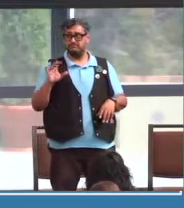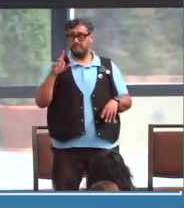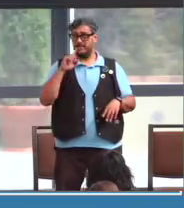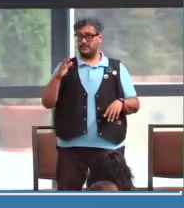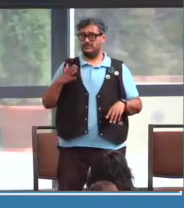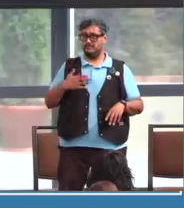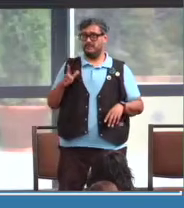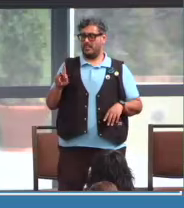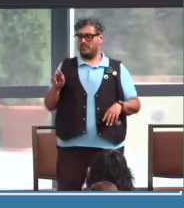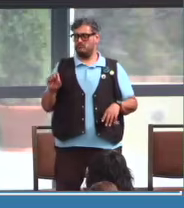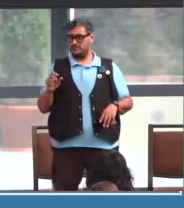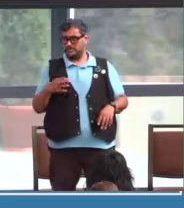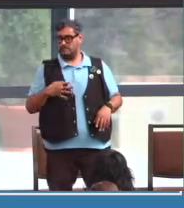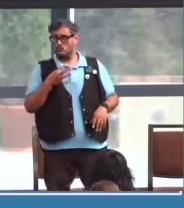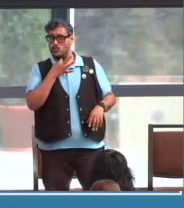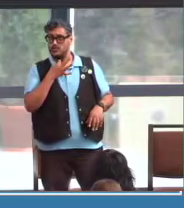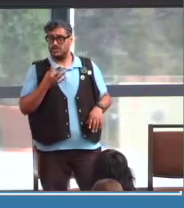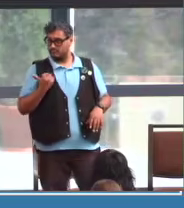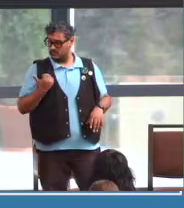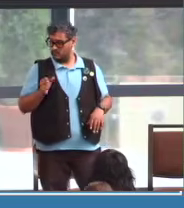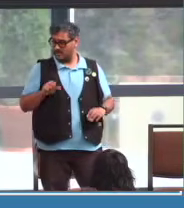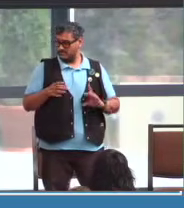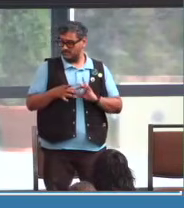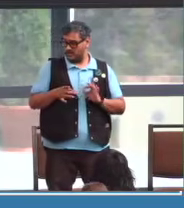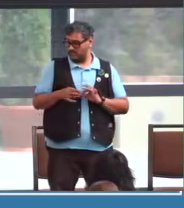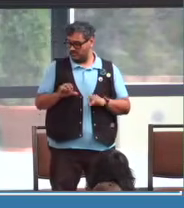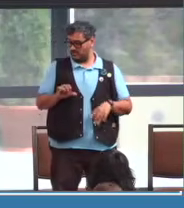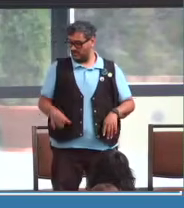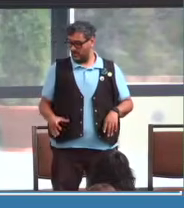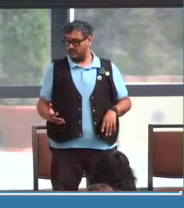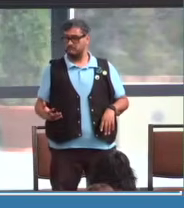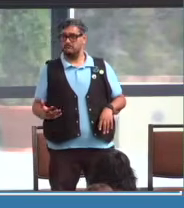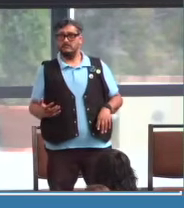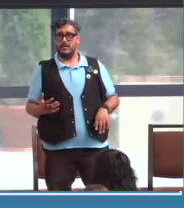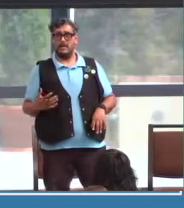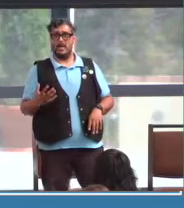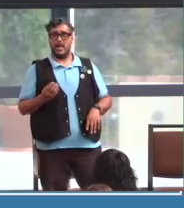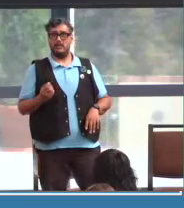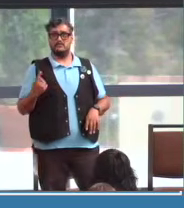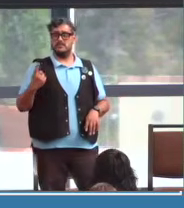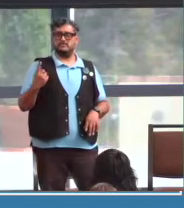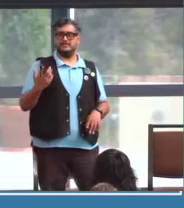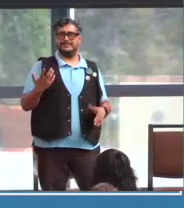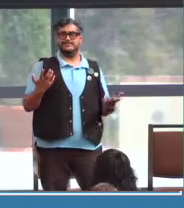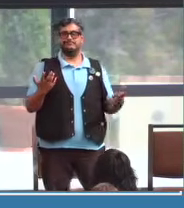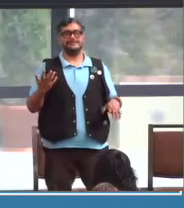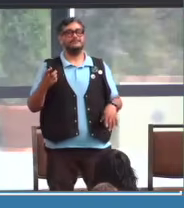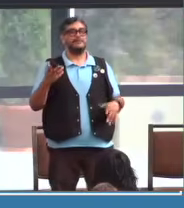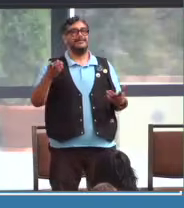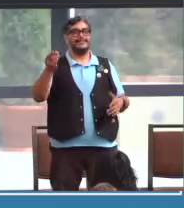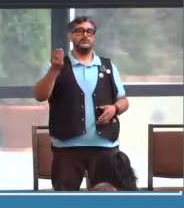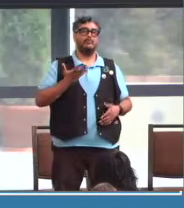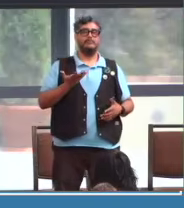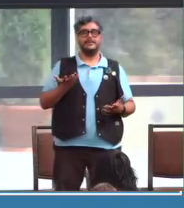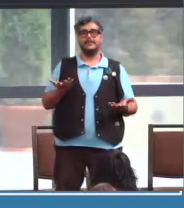my lupus, and I was wondering if you could comment on this and if there's anything. I'm told,